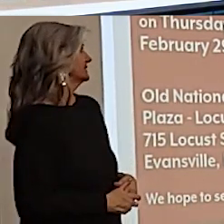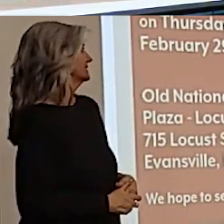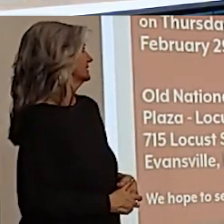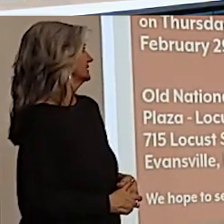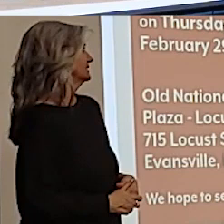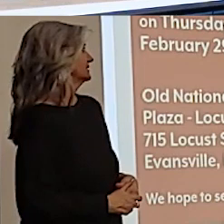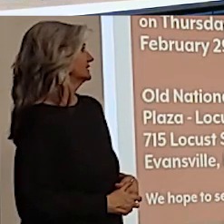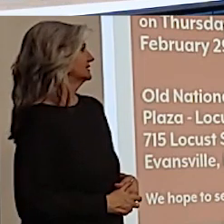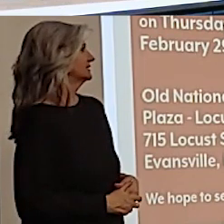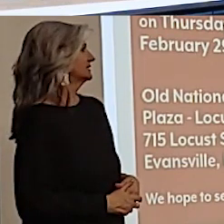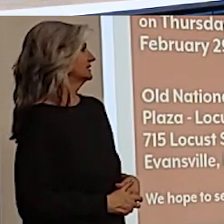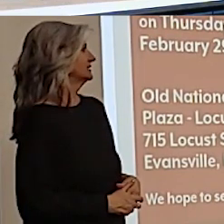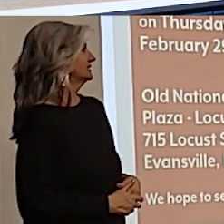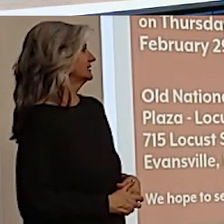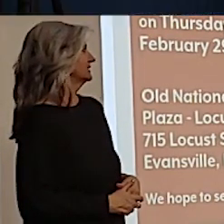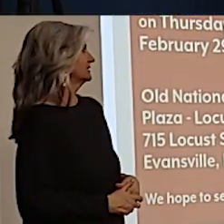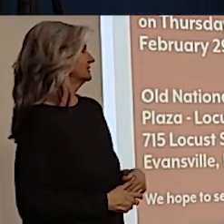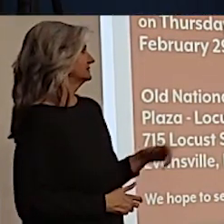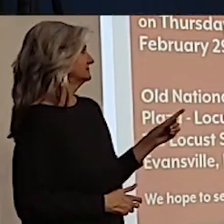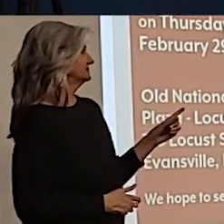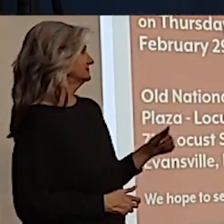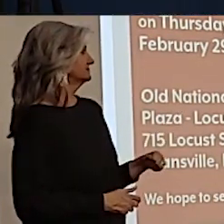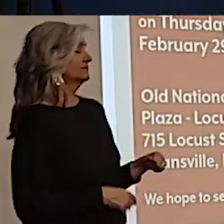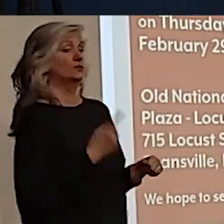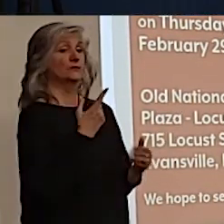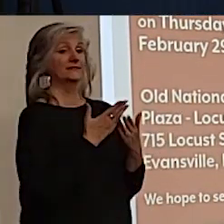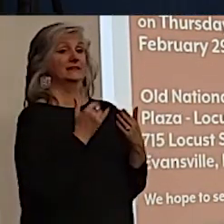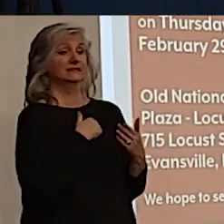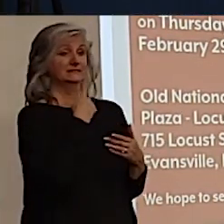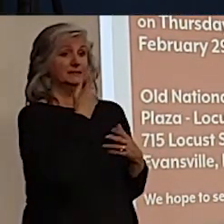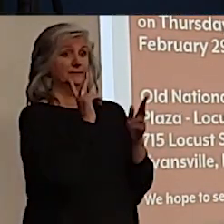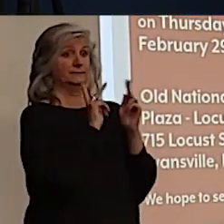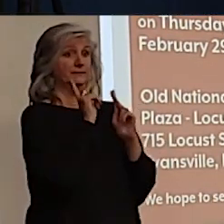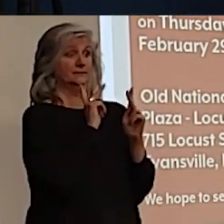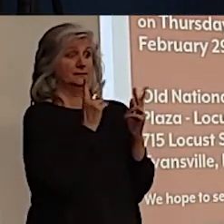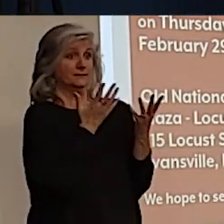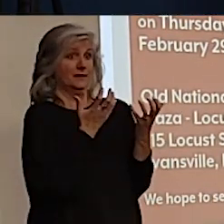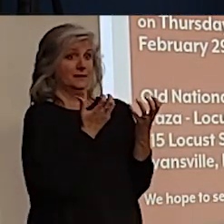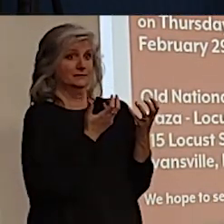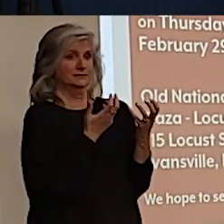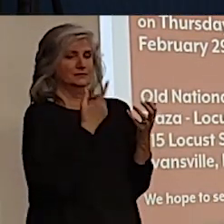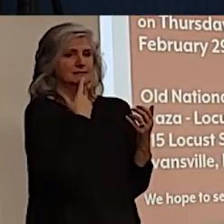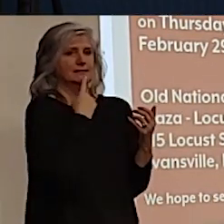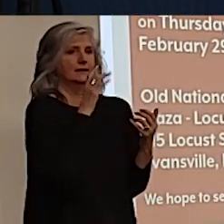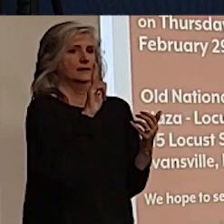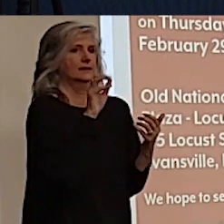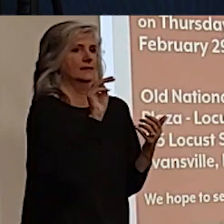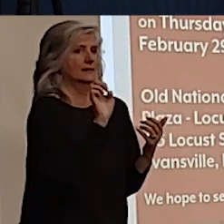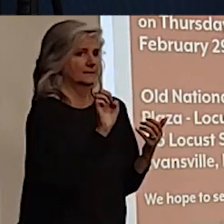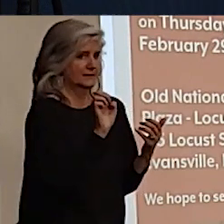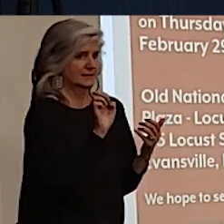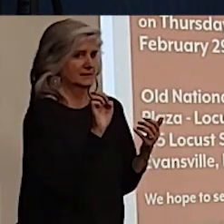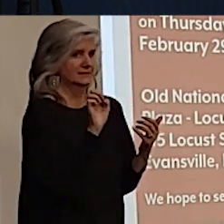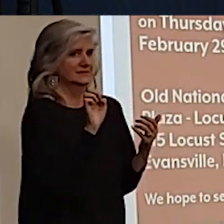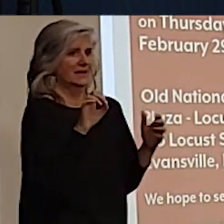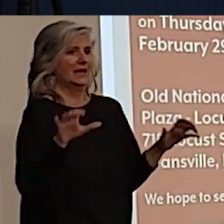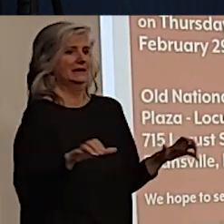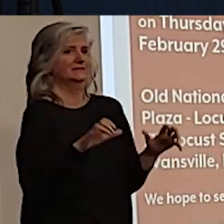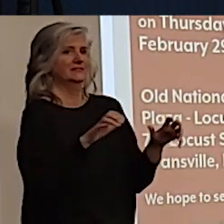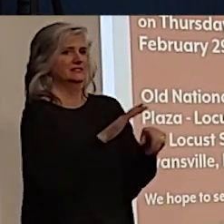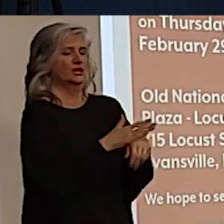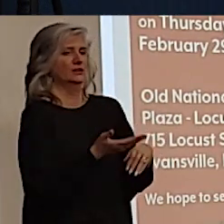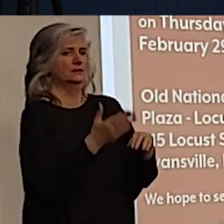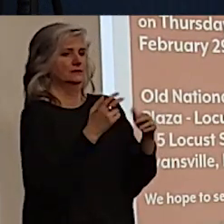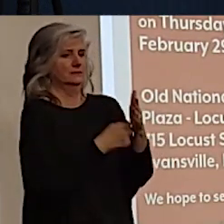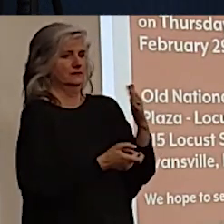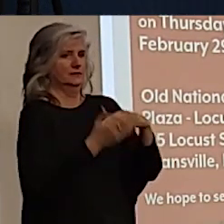I might give them up to you in a minute, Ben, but the one thing I tell people that want to claim climate activism on rate hikes